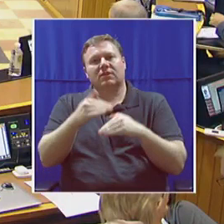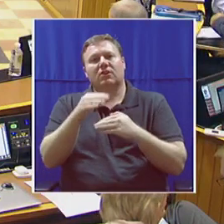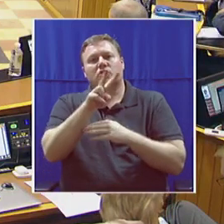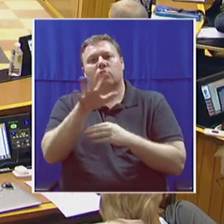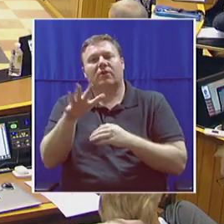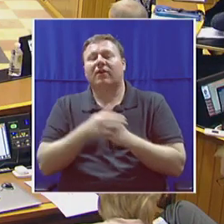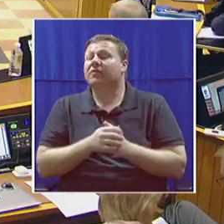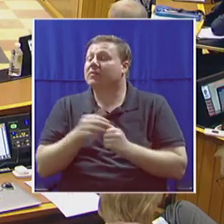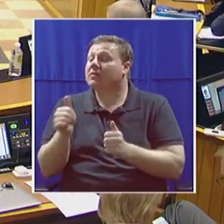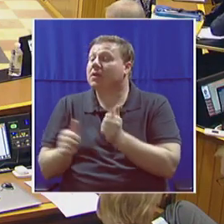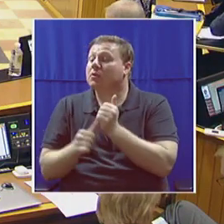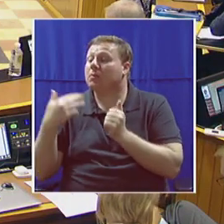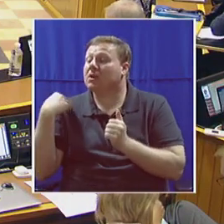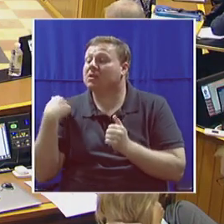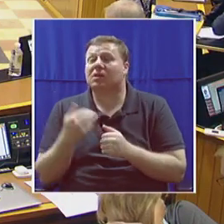Deputy